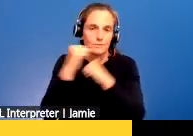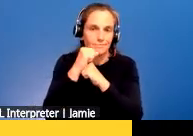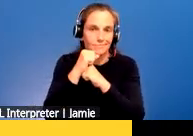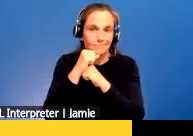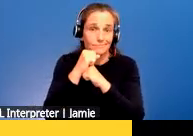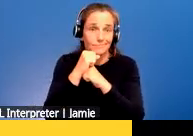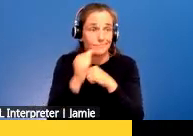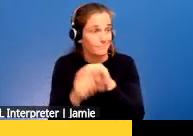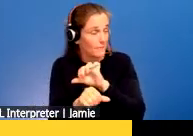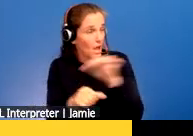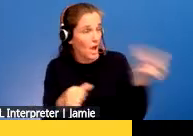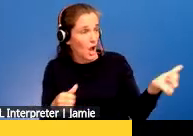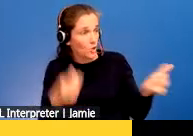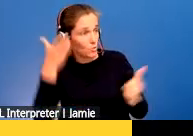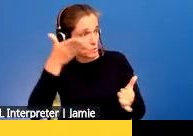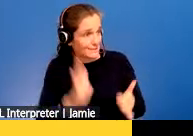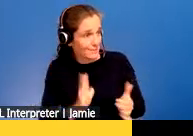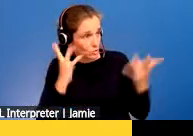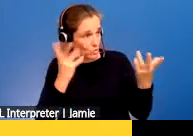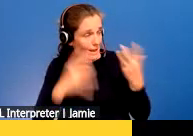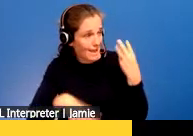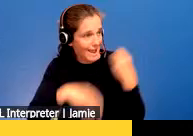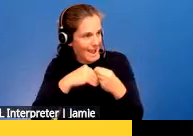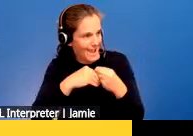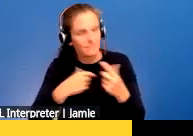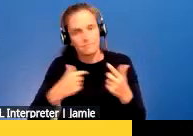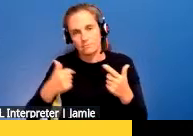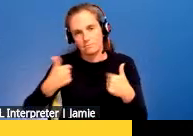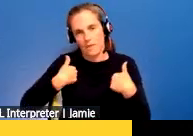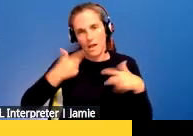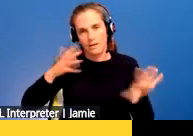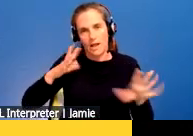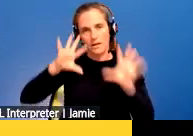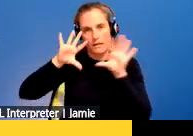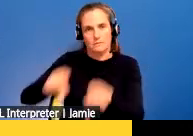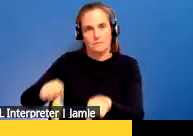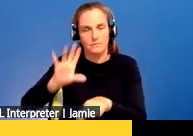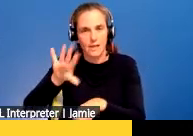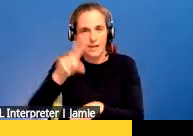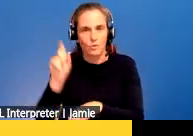add more as I kind of usurped that question?